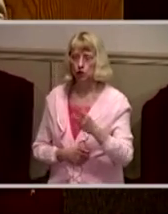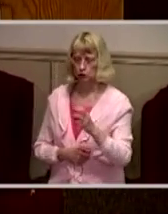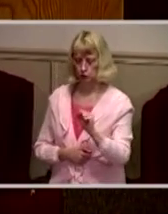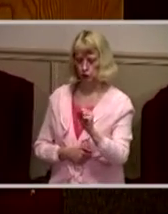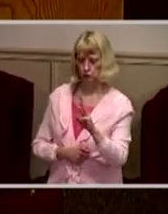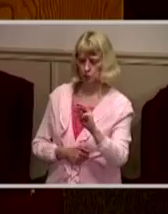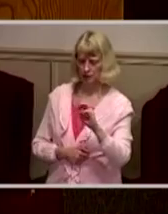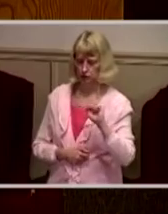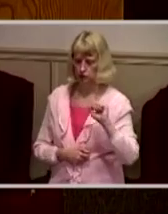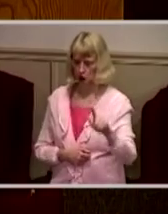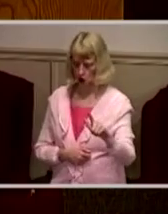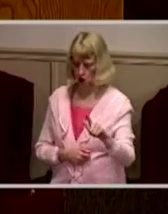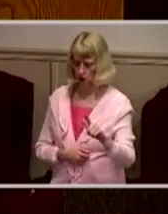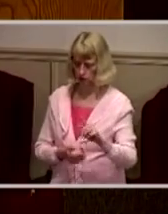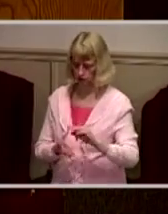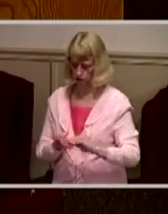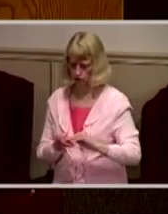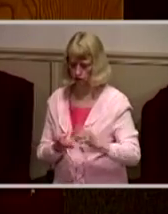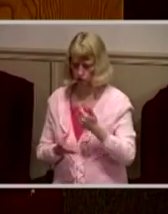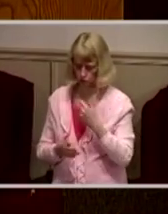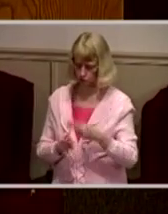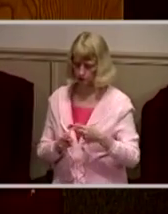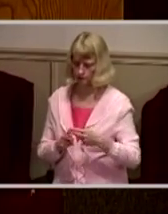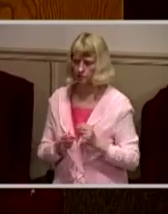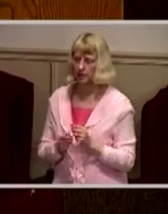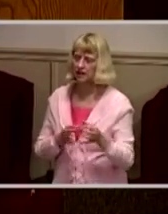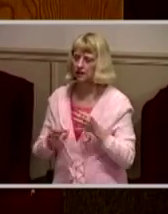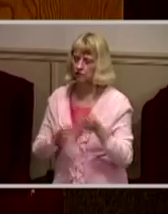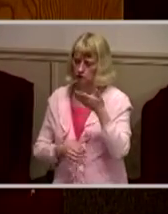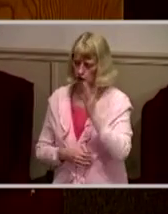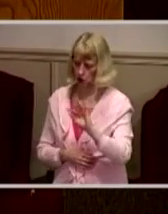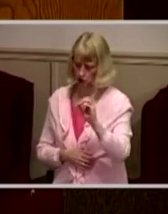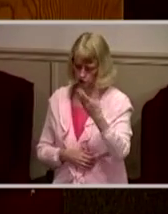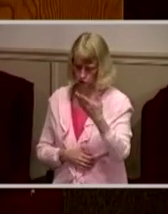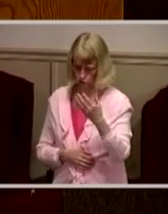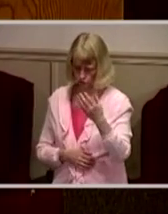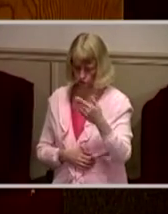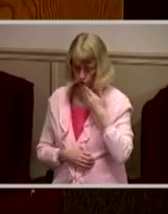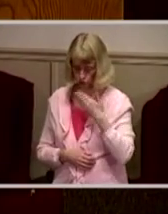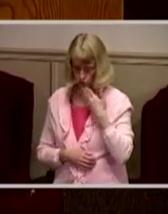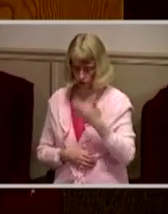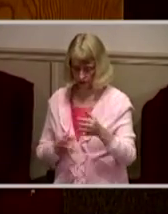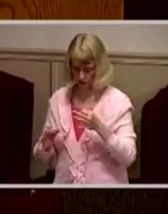Charles Swindoll gave this particular definition of God's grace that I think is good.